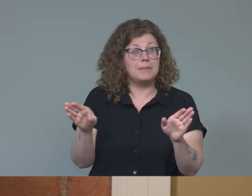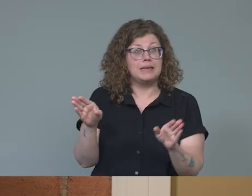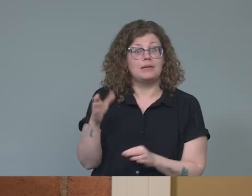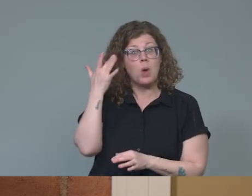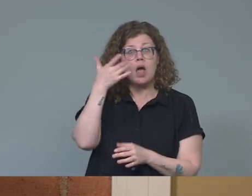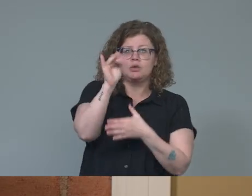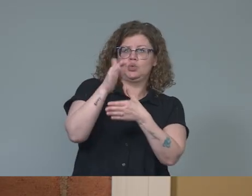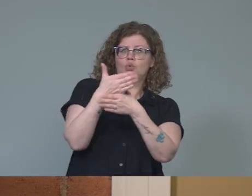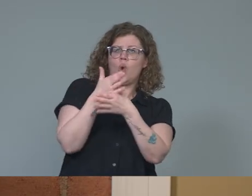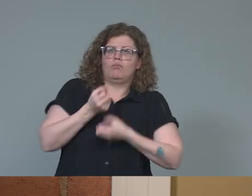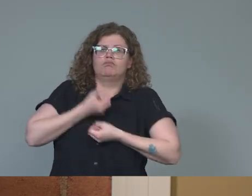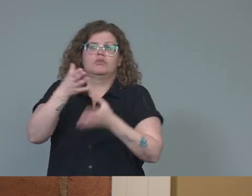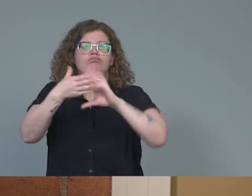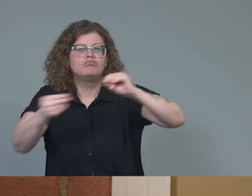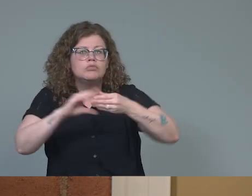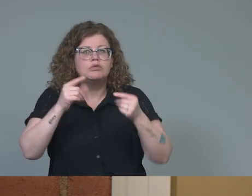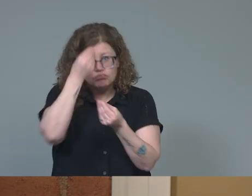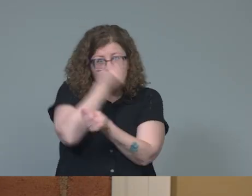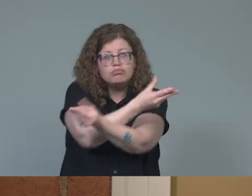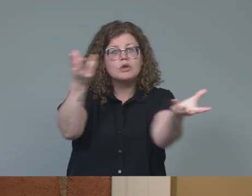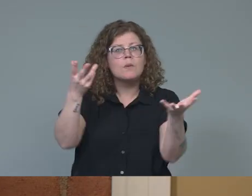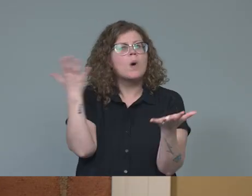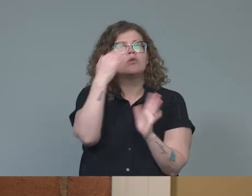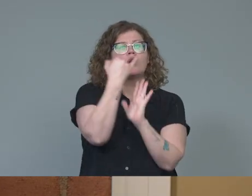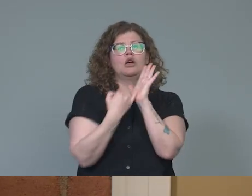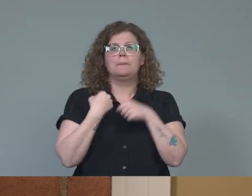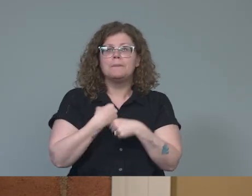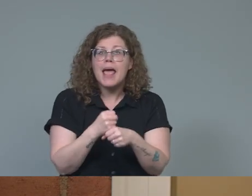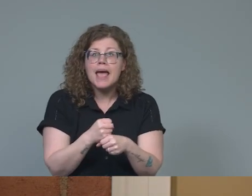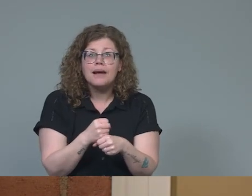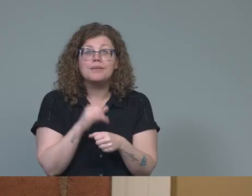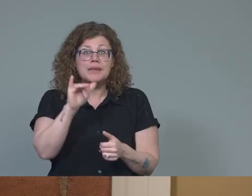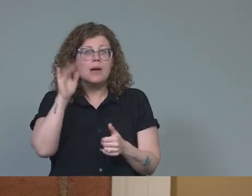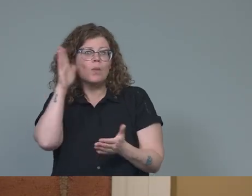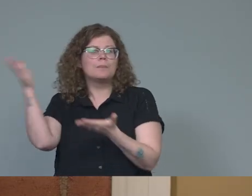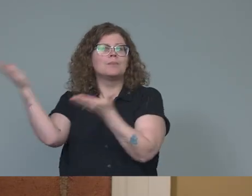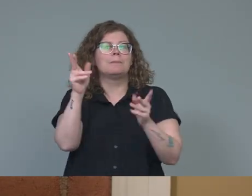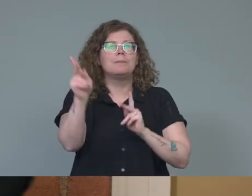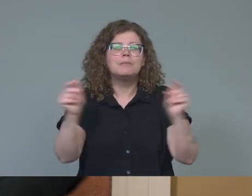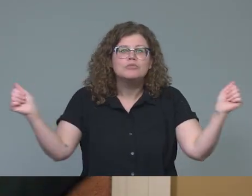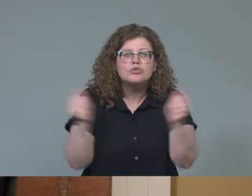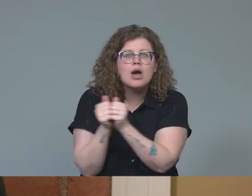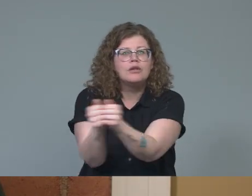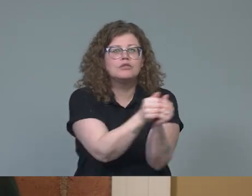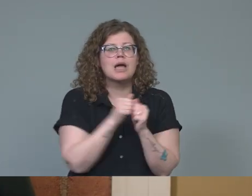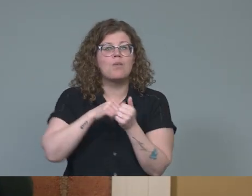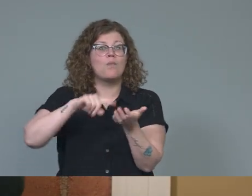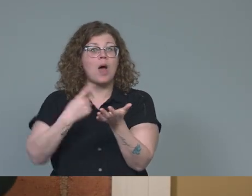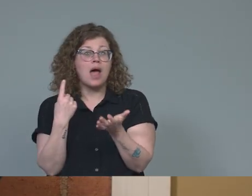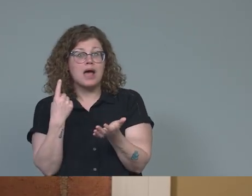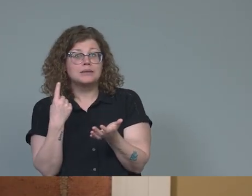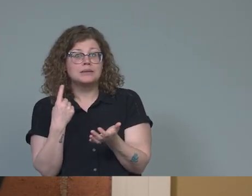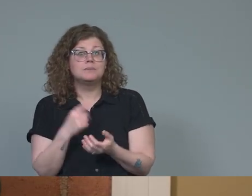artwork. It brings people together all at once. So what happens over the course of a project is often the public